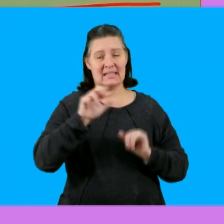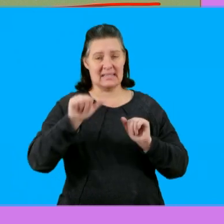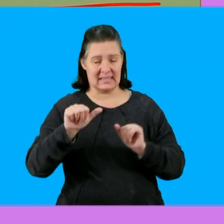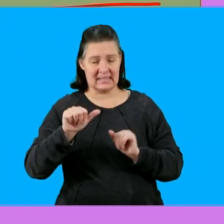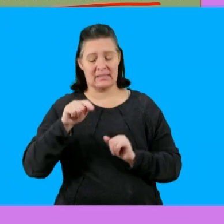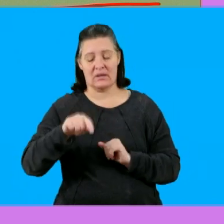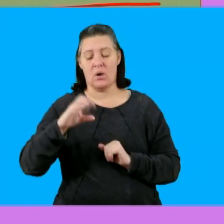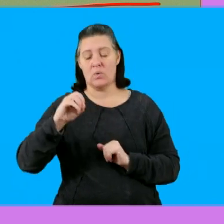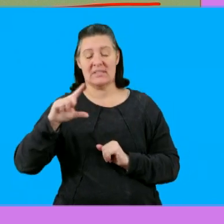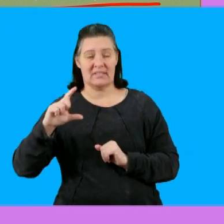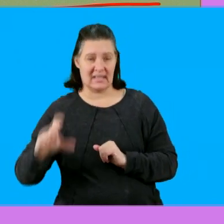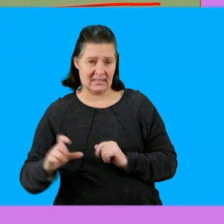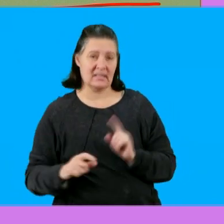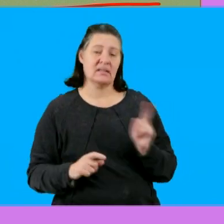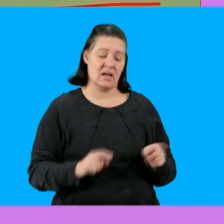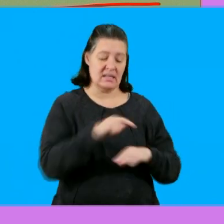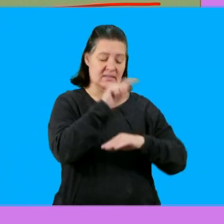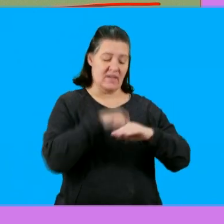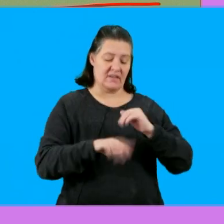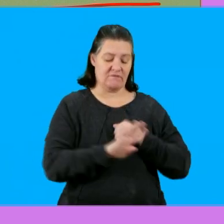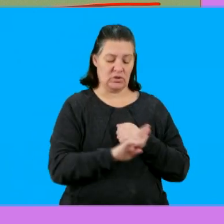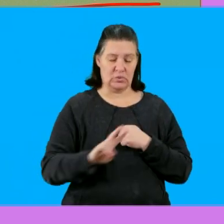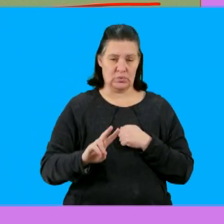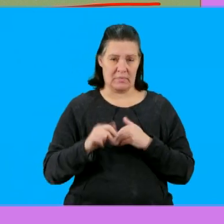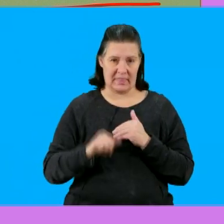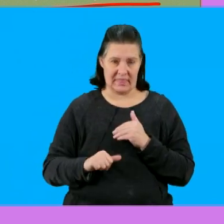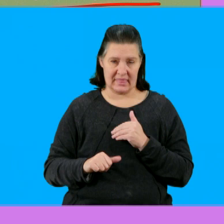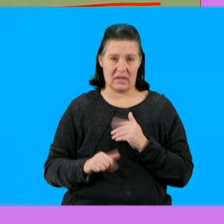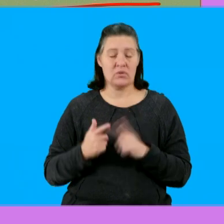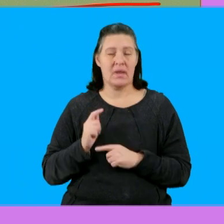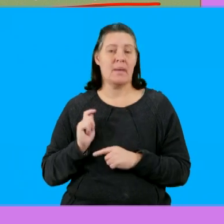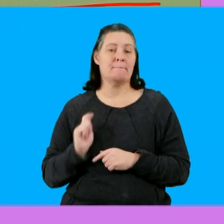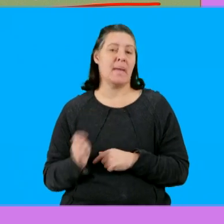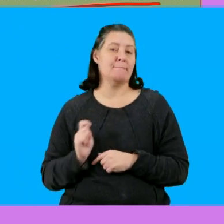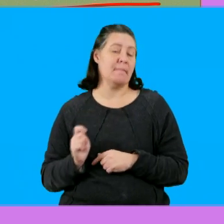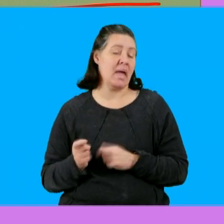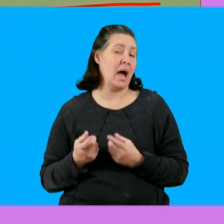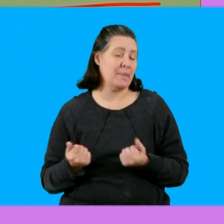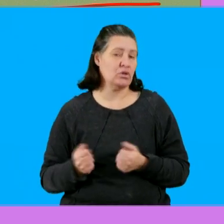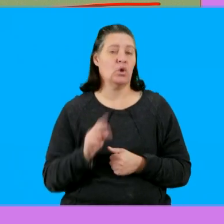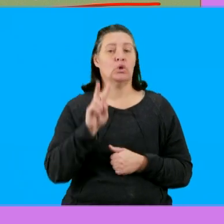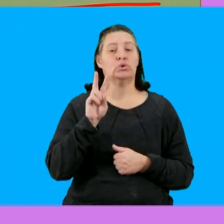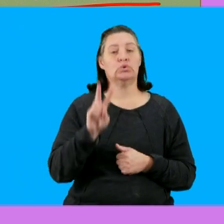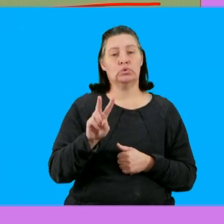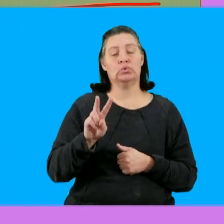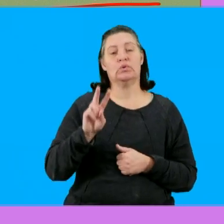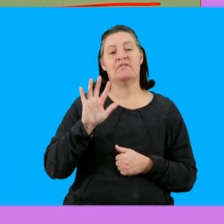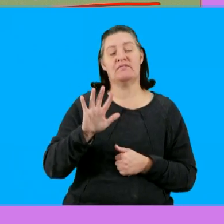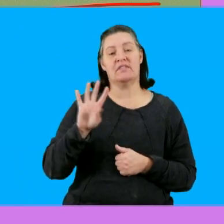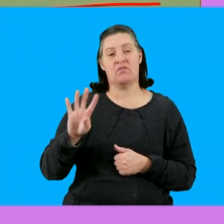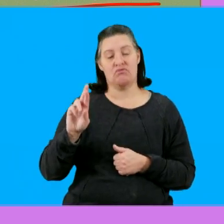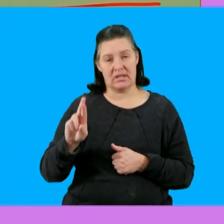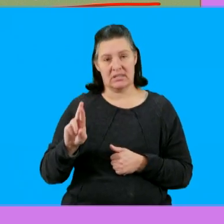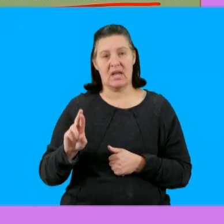10,686 rand and 7 cents. I divided that by the 42 months. So that will give me a monthly installment of 254